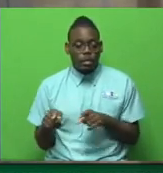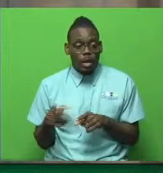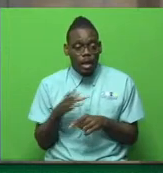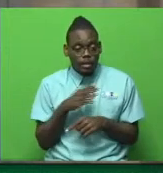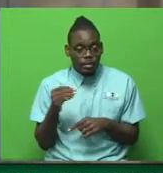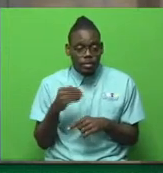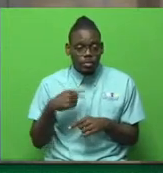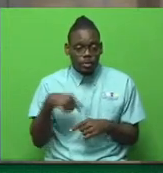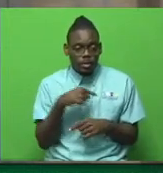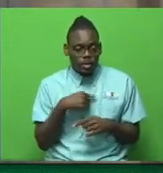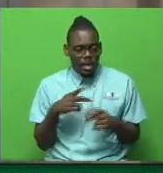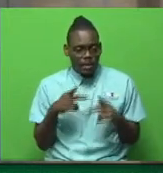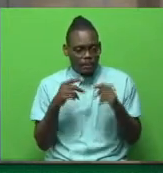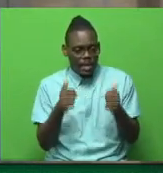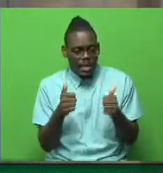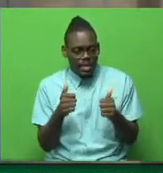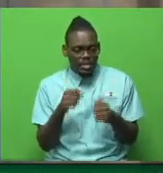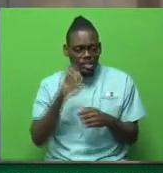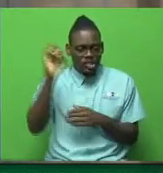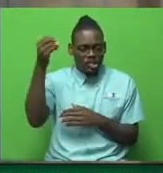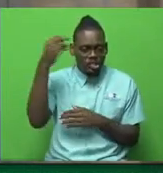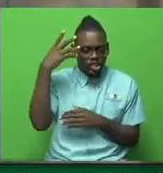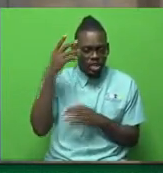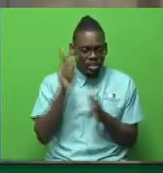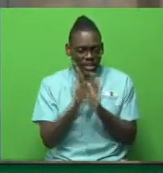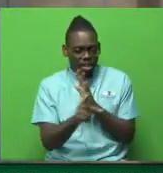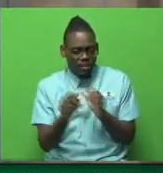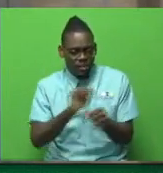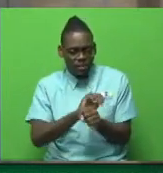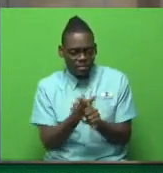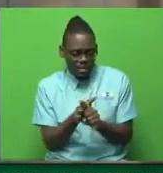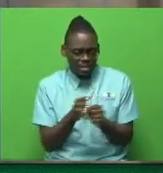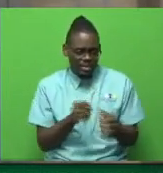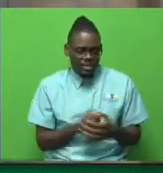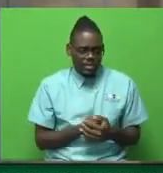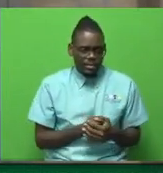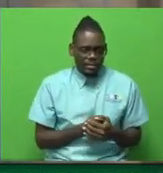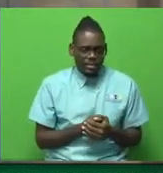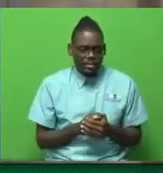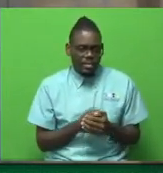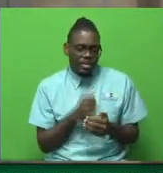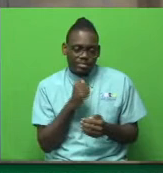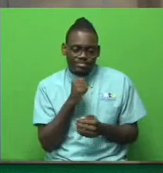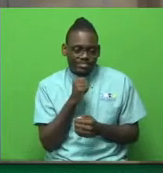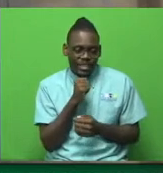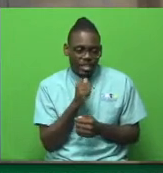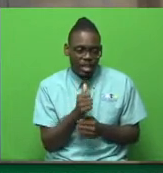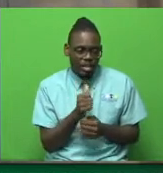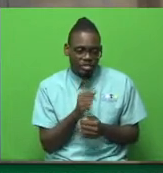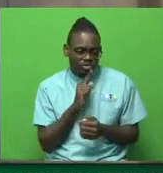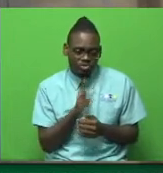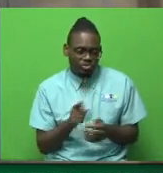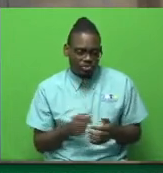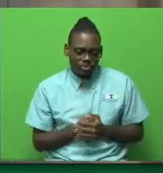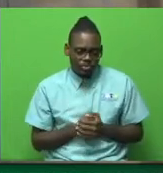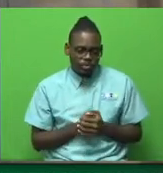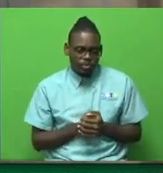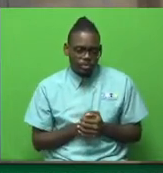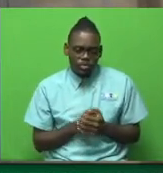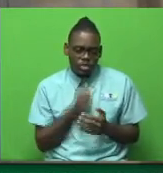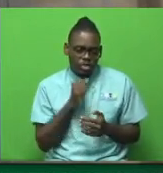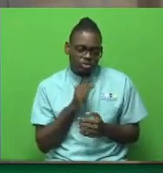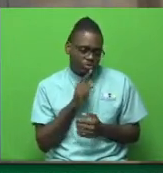19. I would like to say I would like to review that fact and I would like to review that